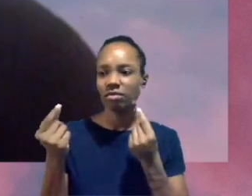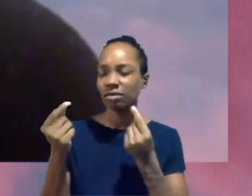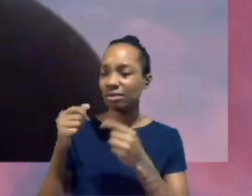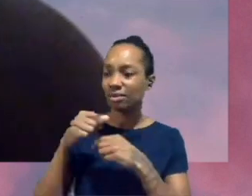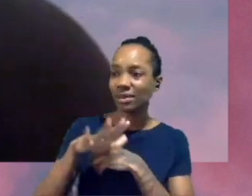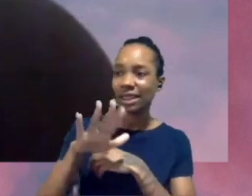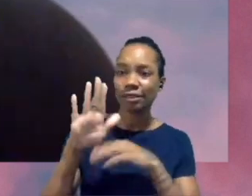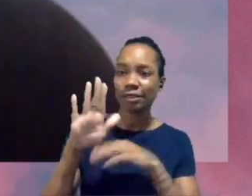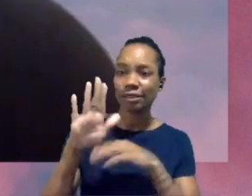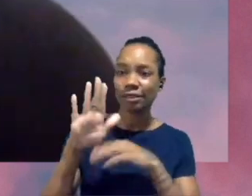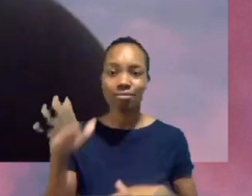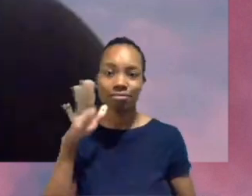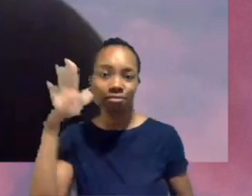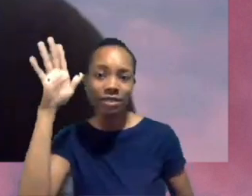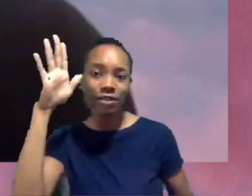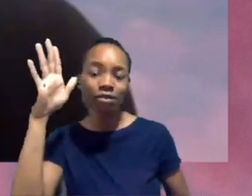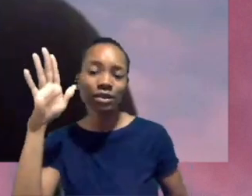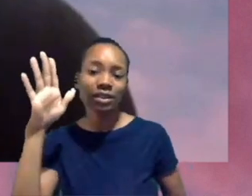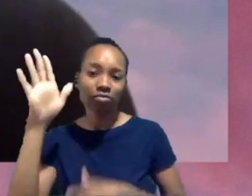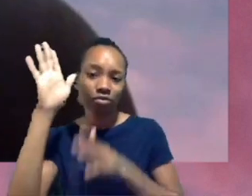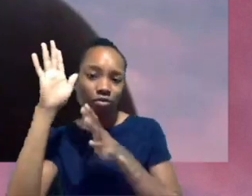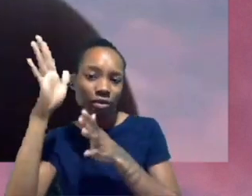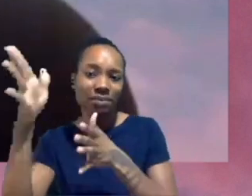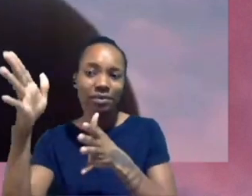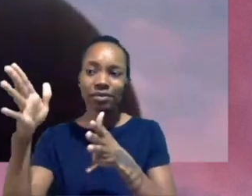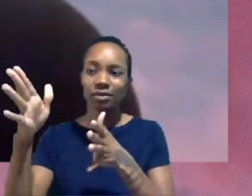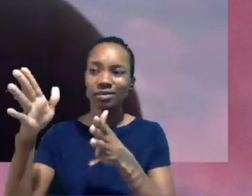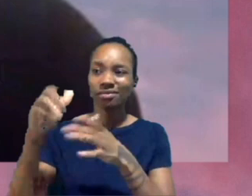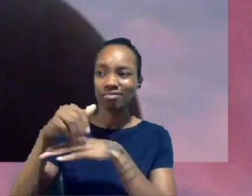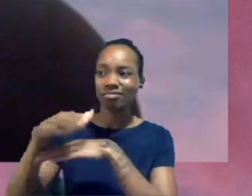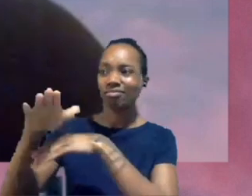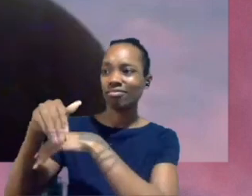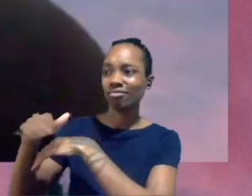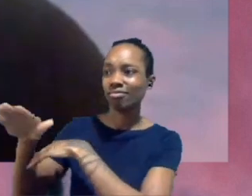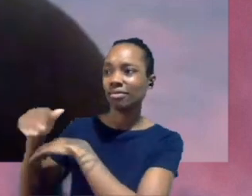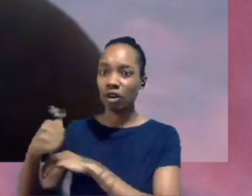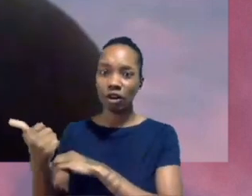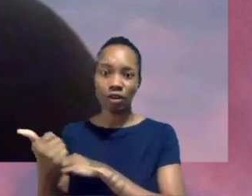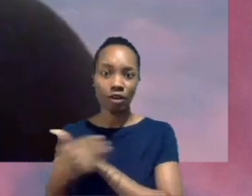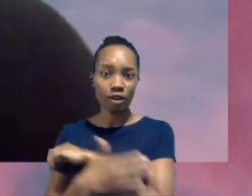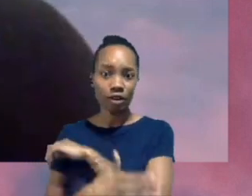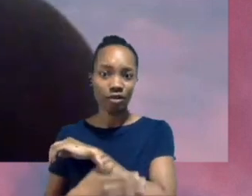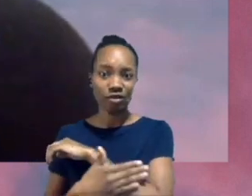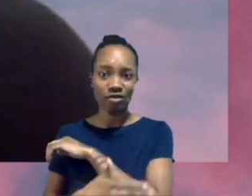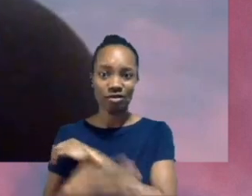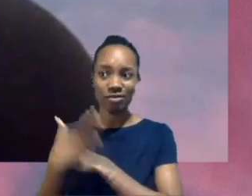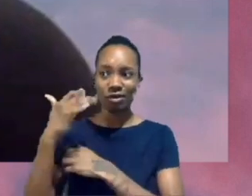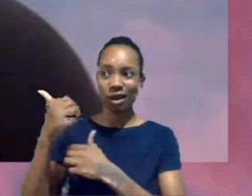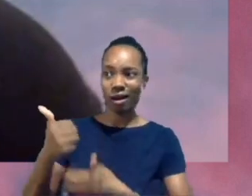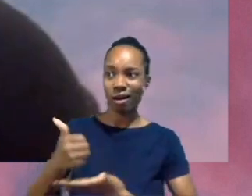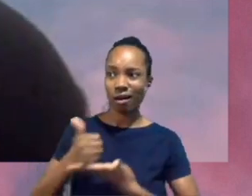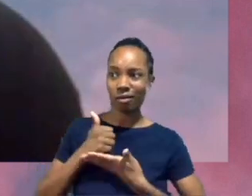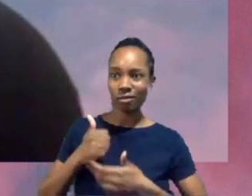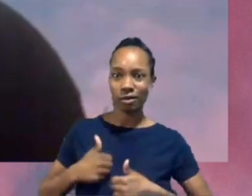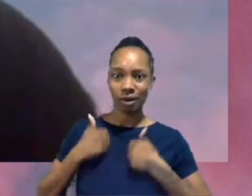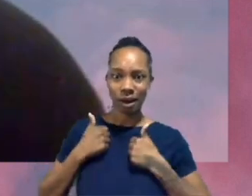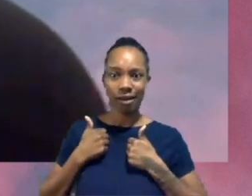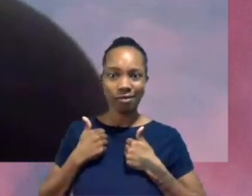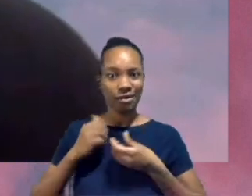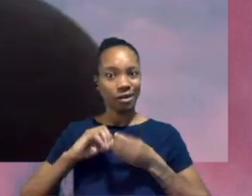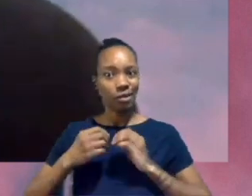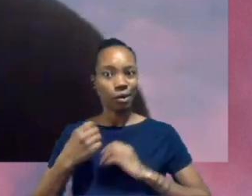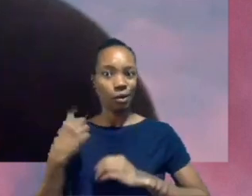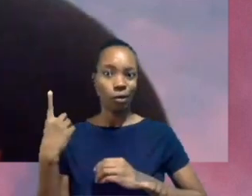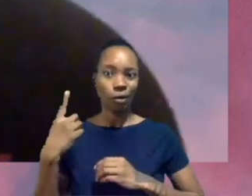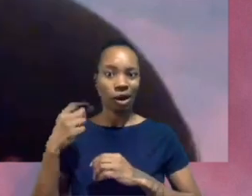order to survive in our own. The number one export is no longer Filipinos. The last Balak buying box we send